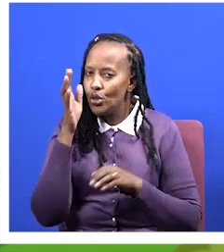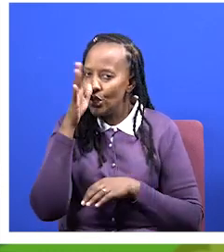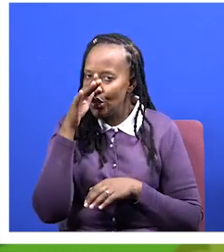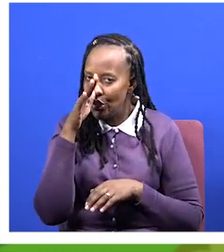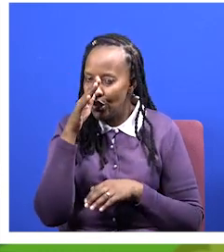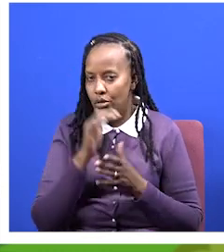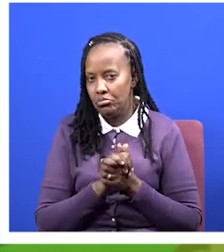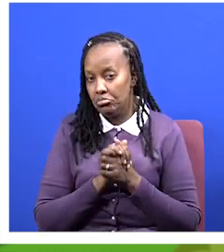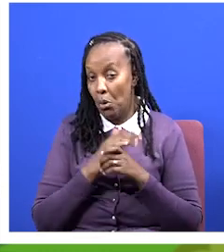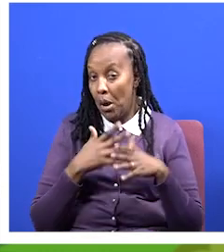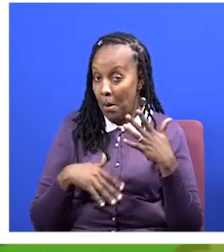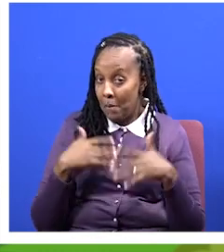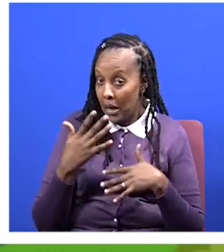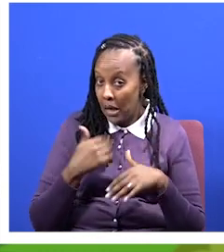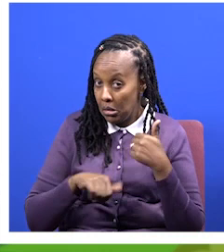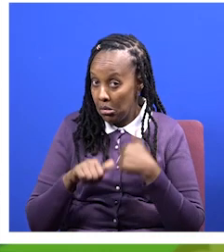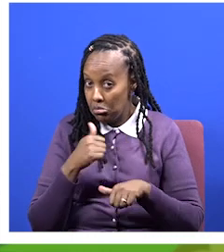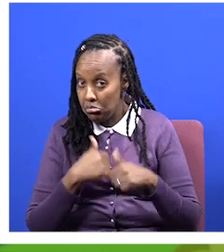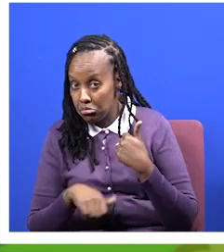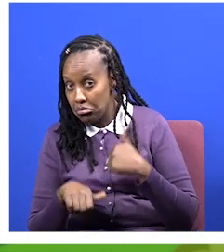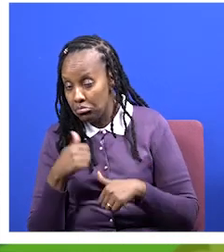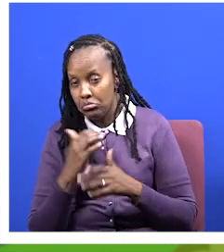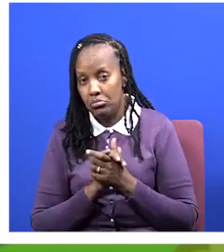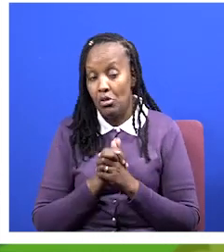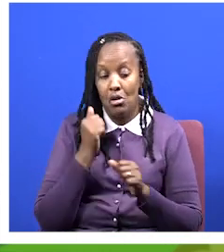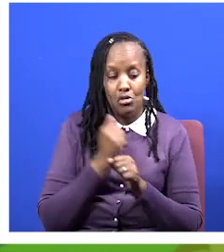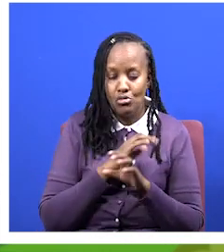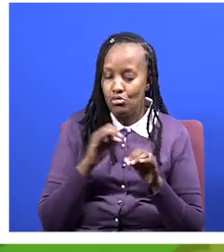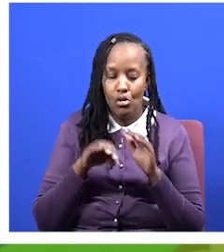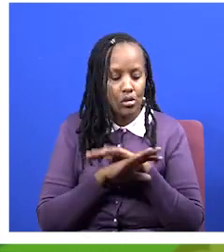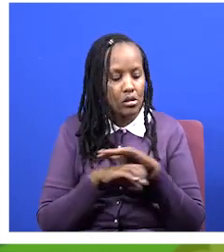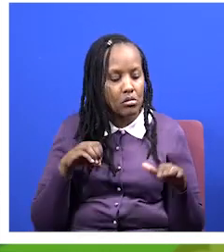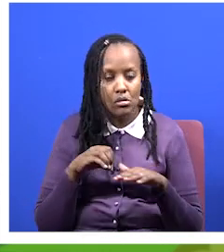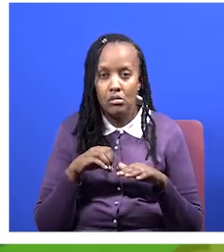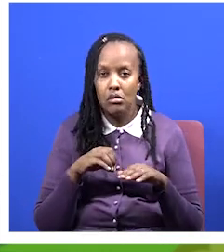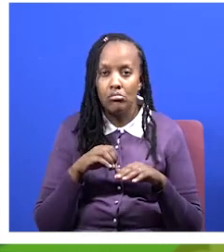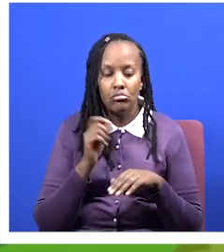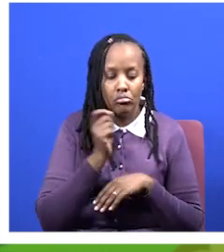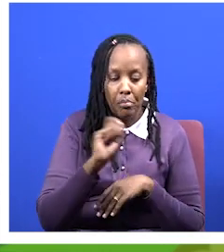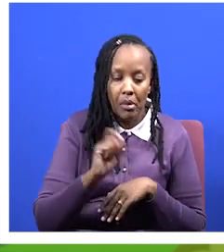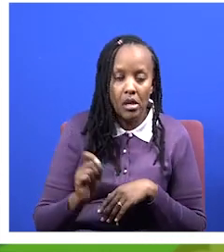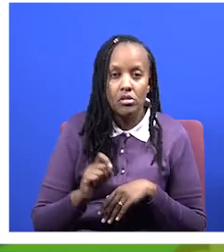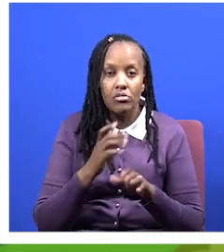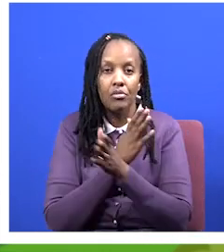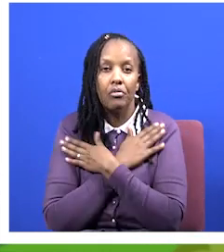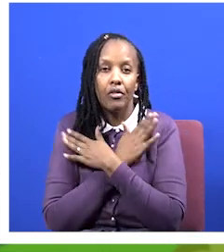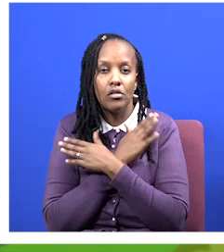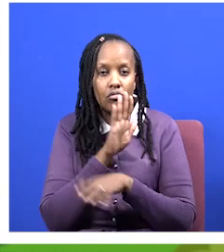Don't cheat when you play games. Don't take people's pencils in school.